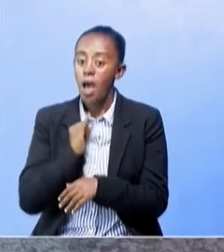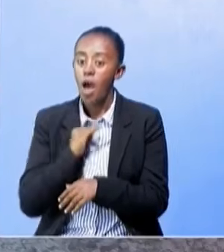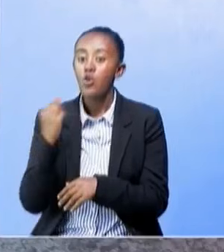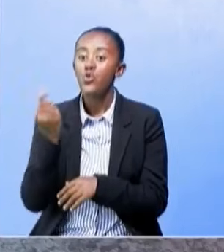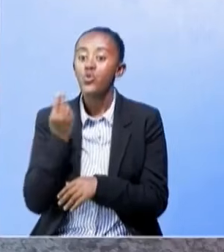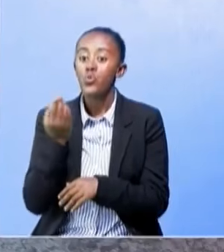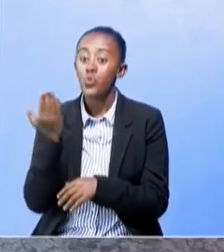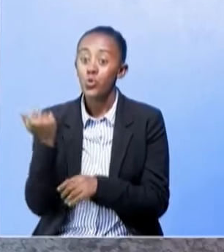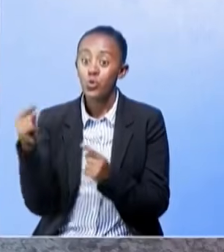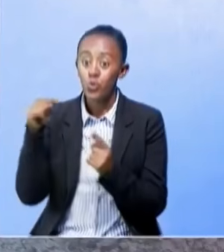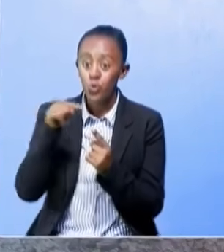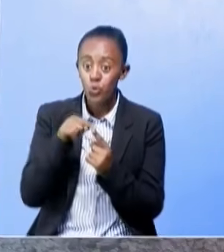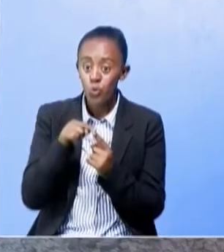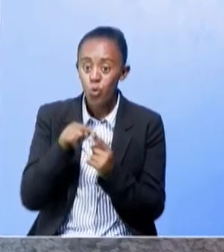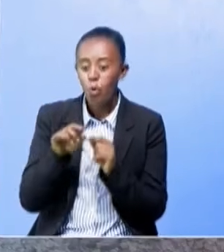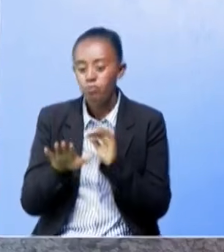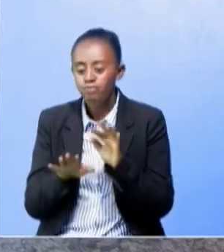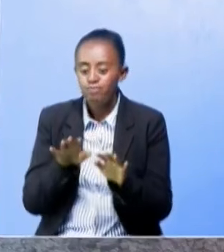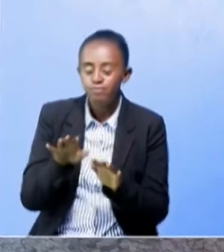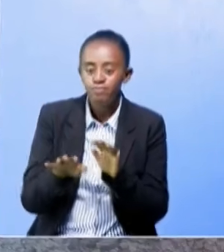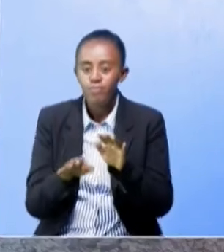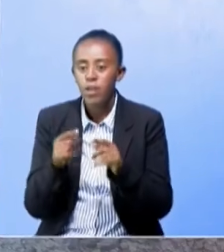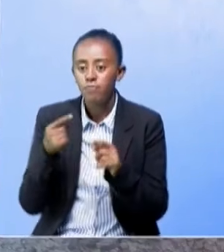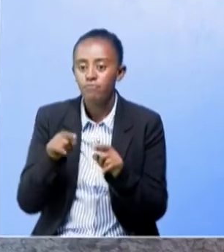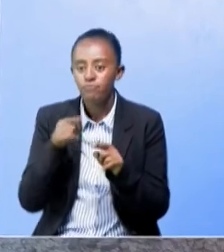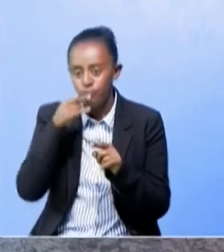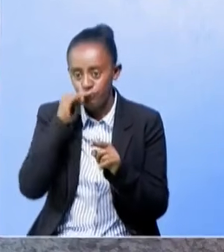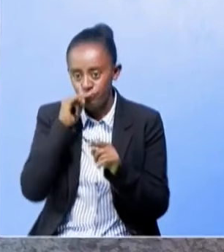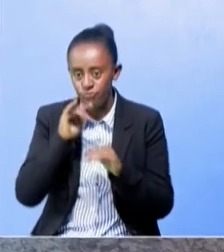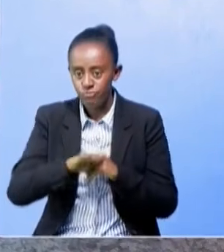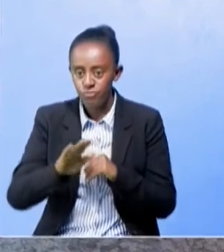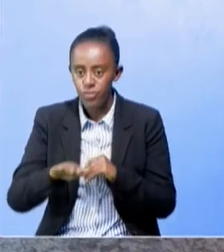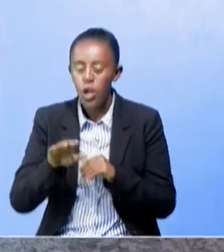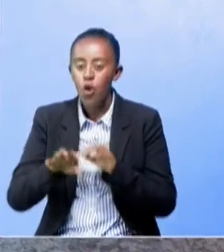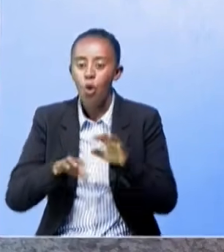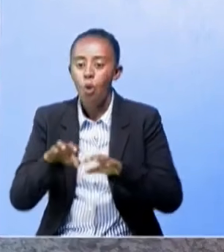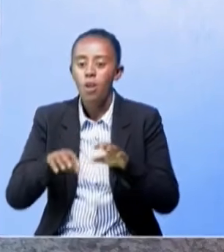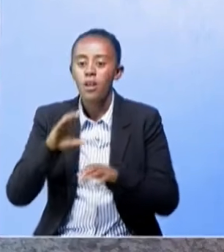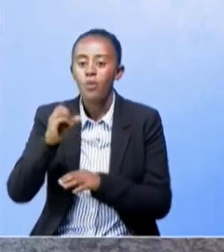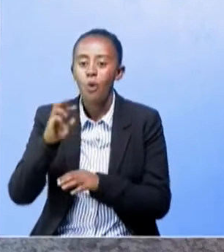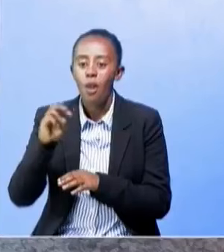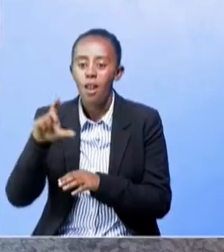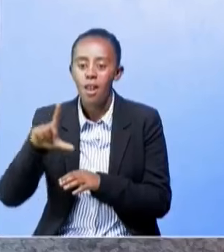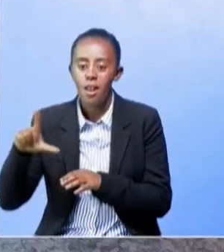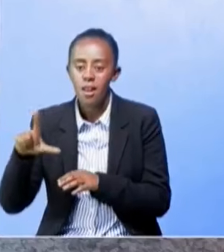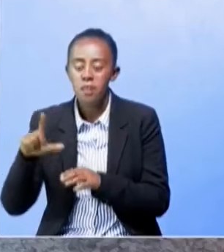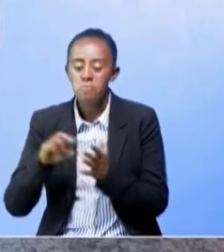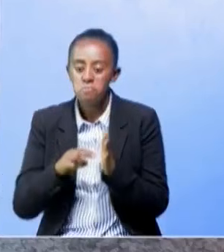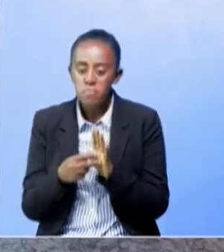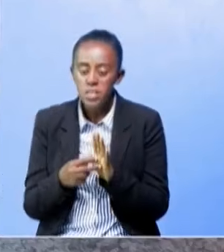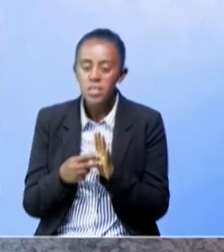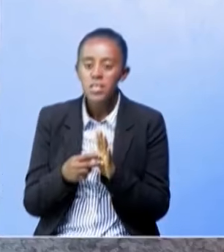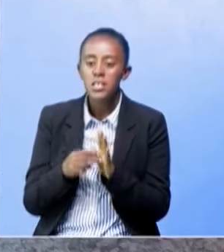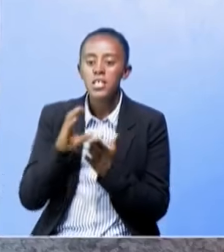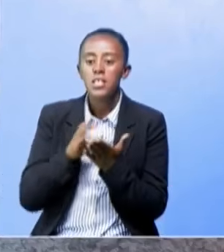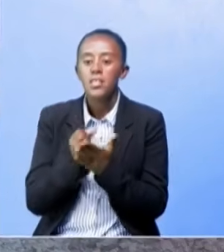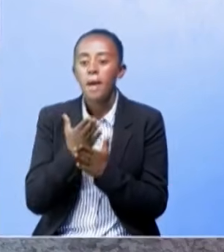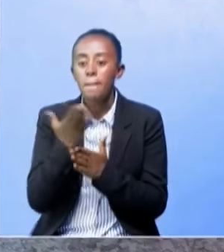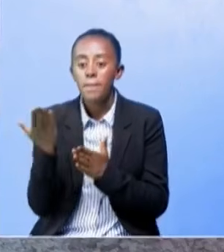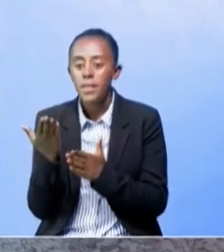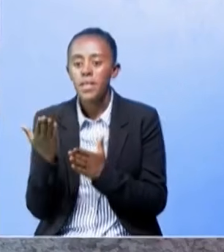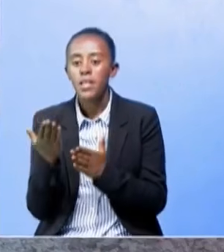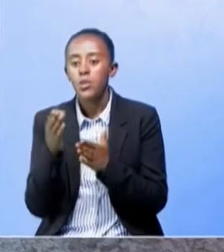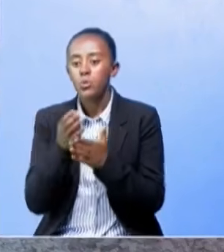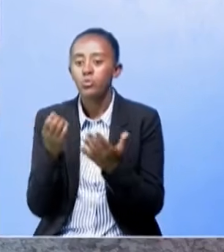to crawl when I was a child. I used to crawl when I was a child means something which you're